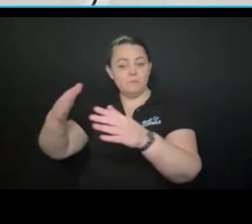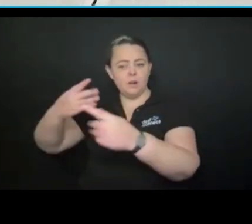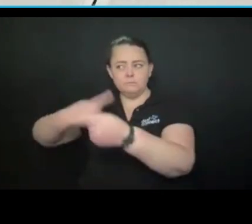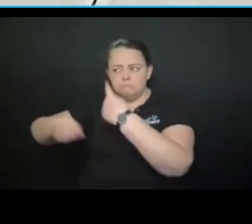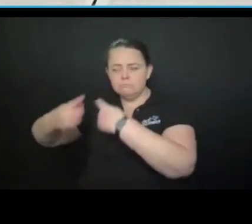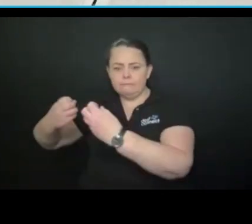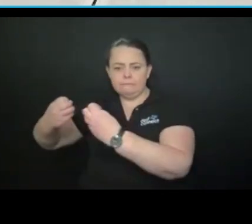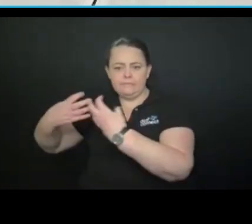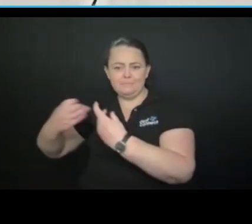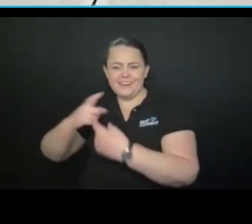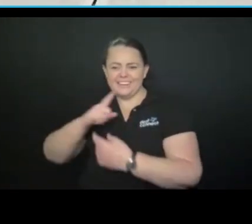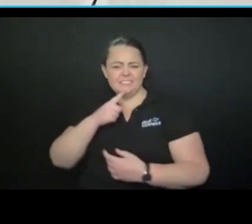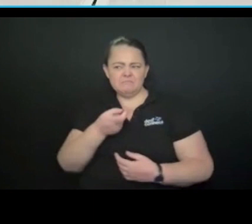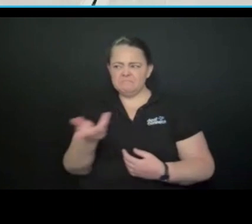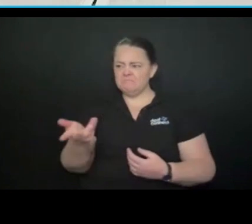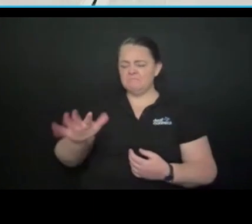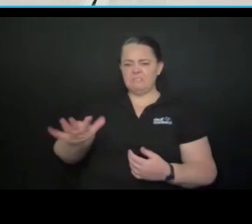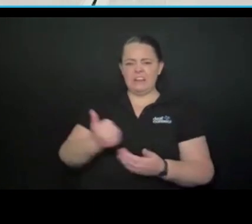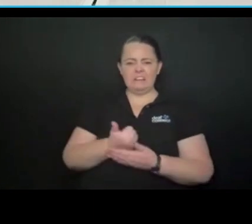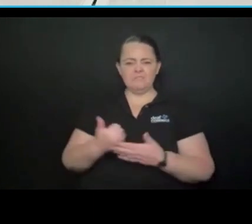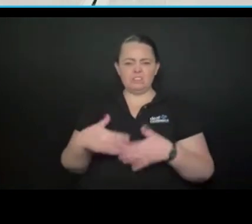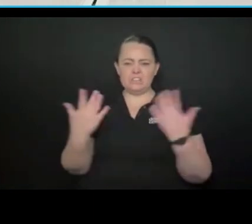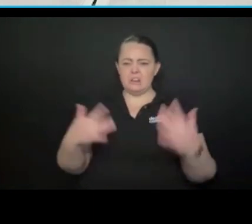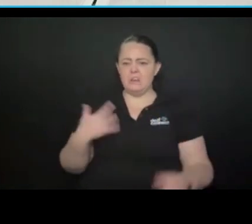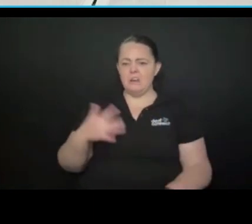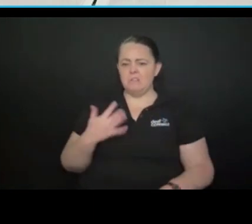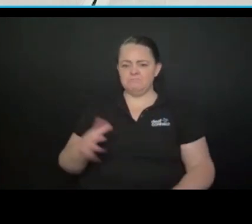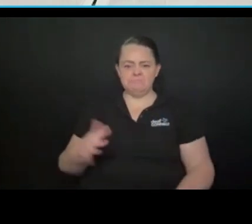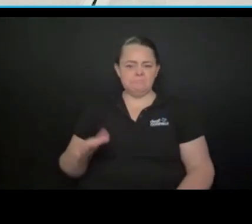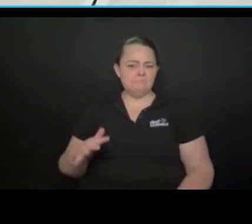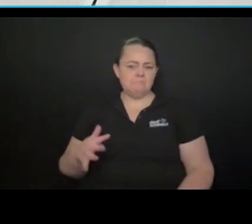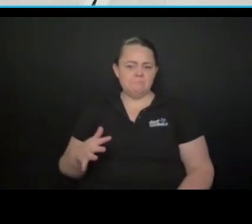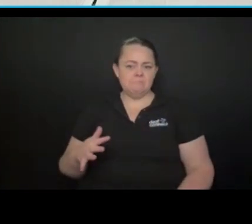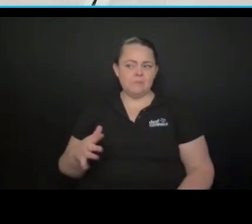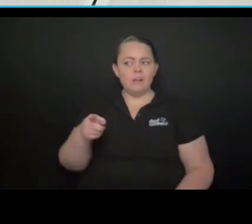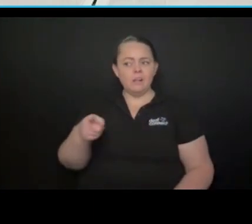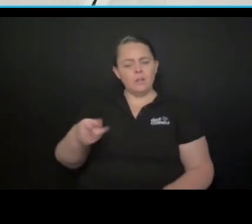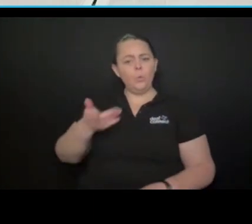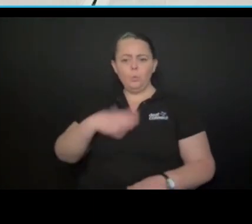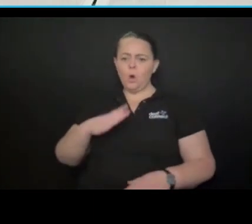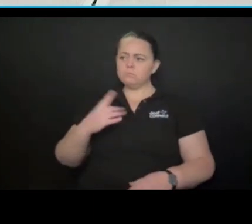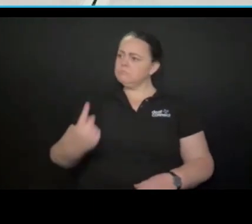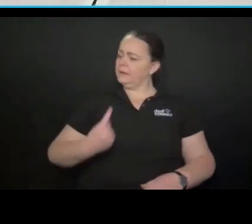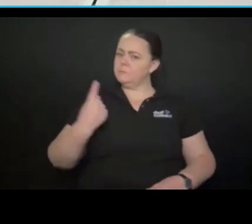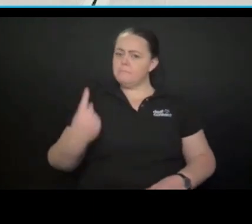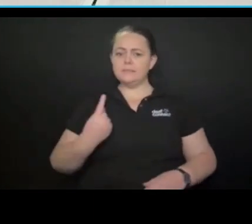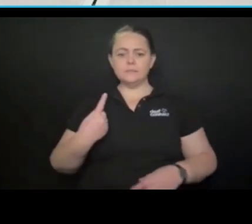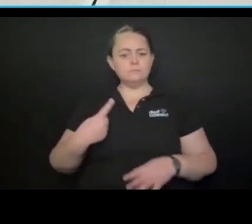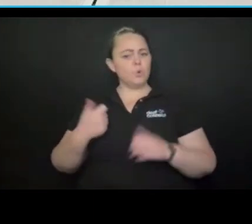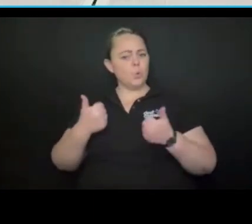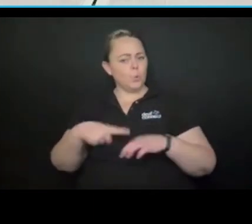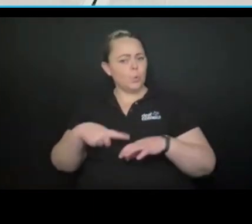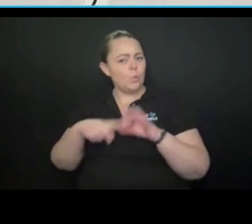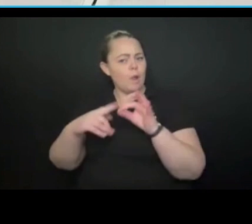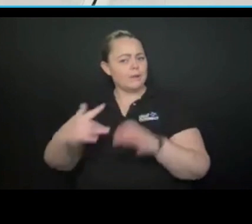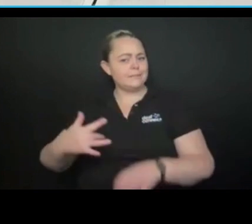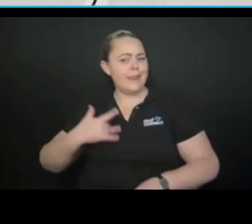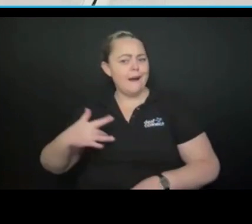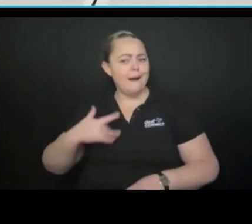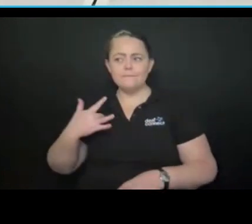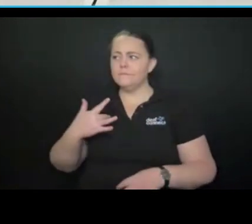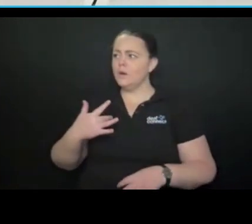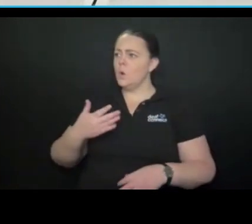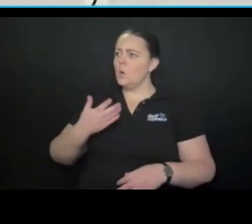maintaining functionality as well as independence and ultimately quality of life. Yes, people's functionality will continue